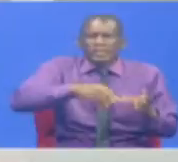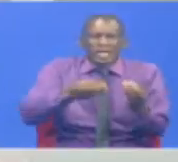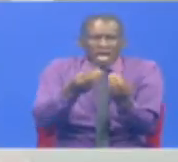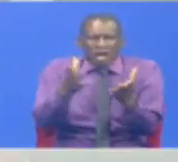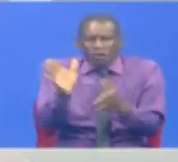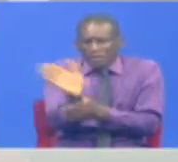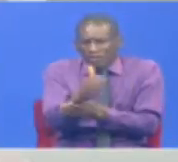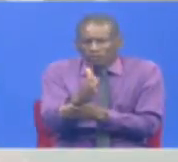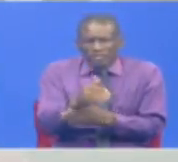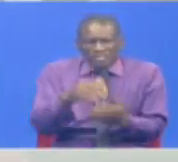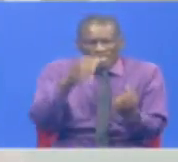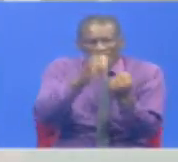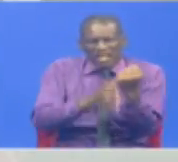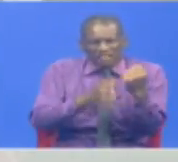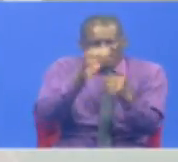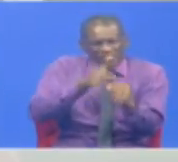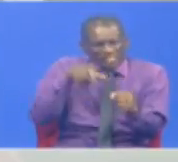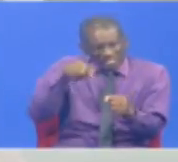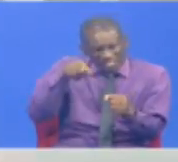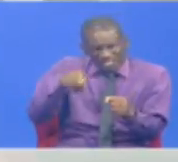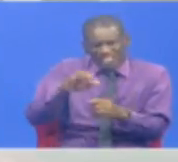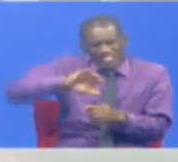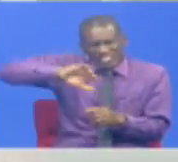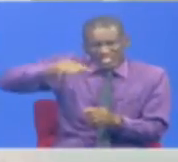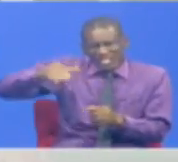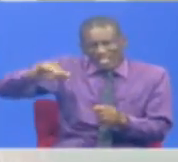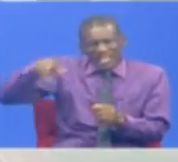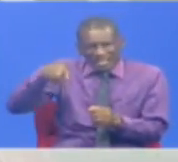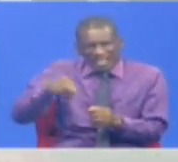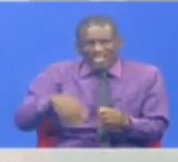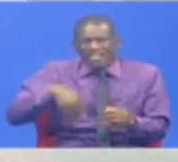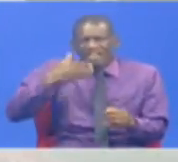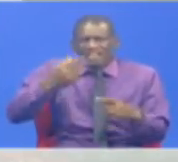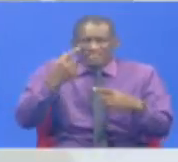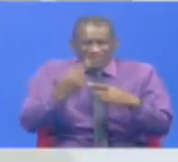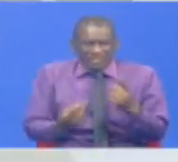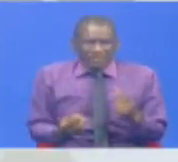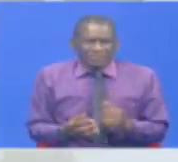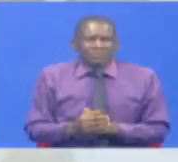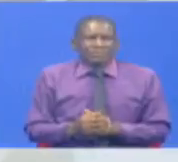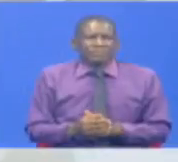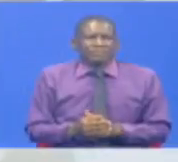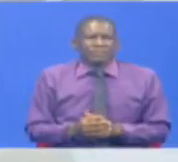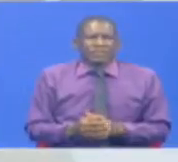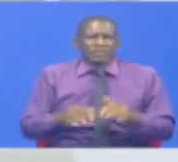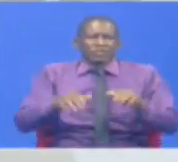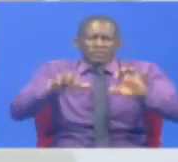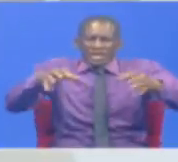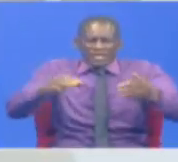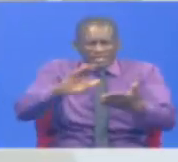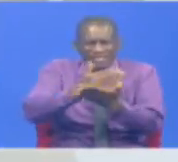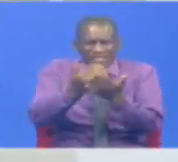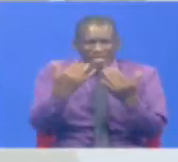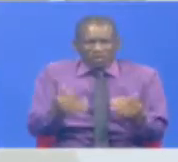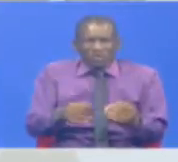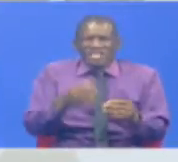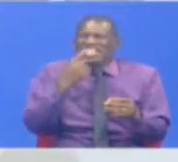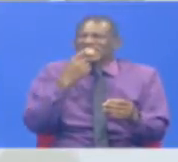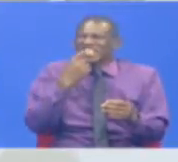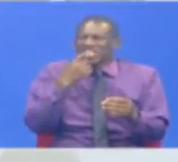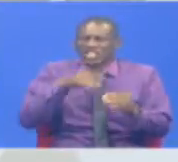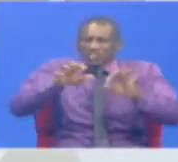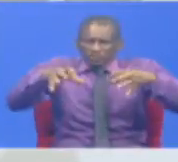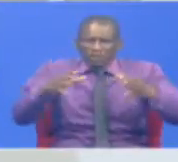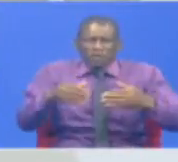is harvestable in this lake each year. Staying with the agriculture sector, rice farmers are left to lose